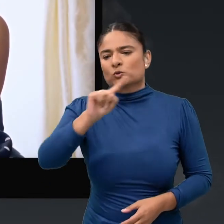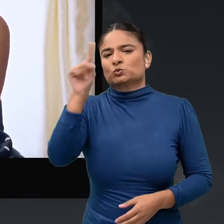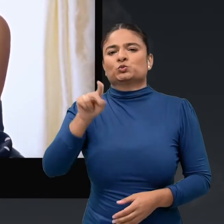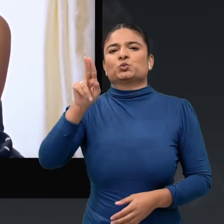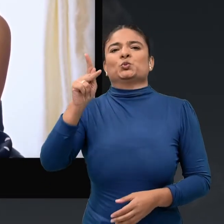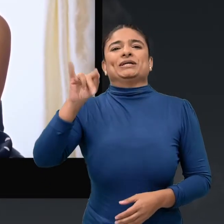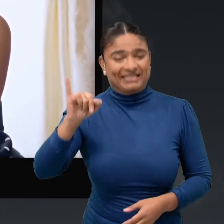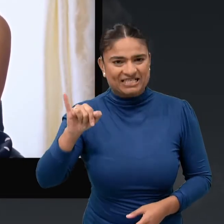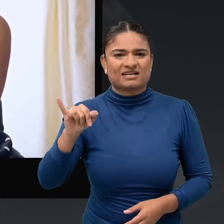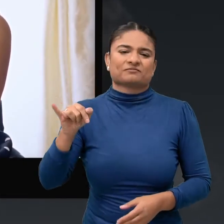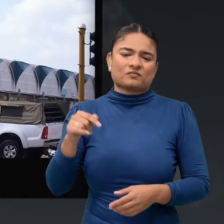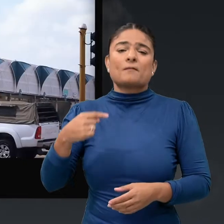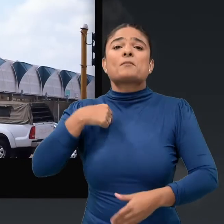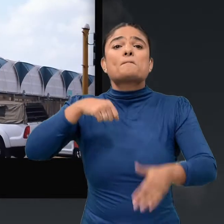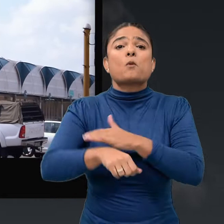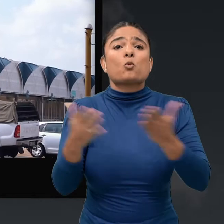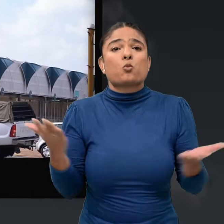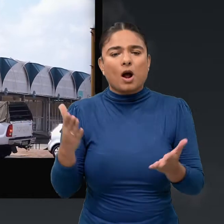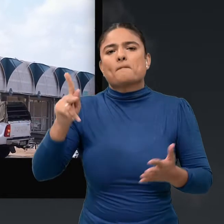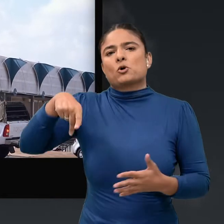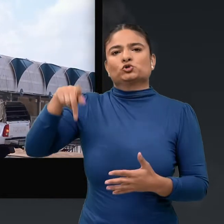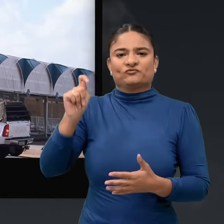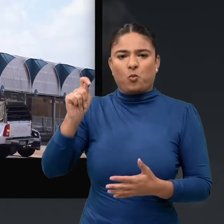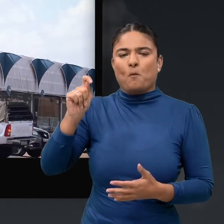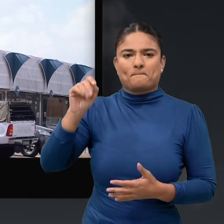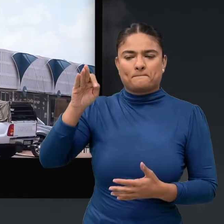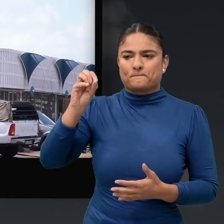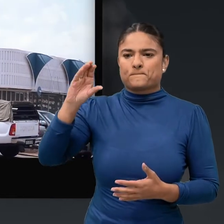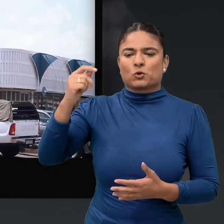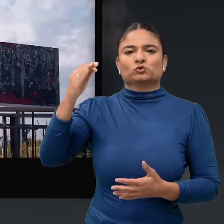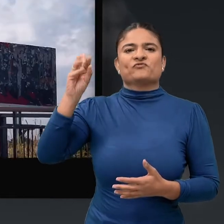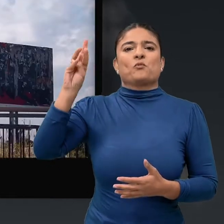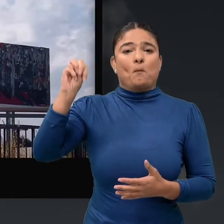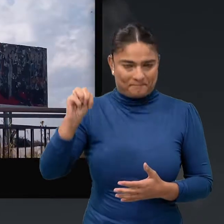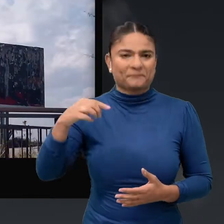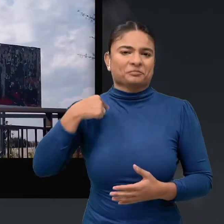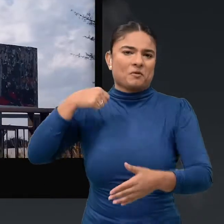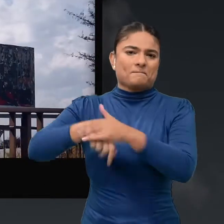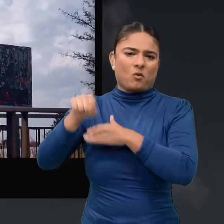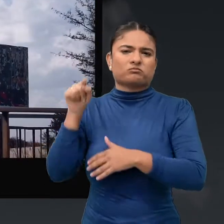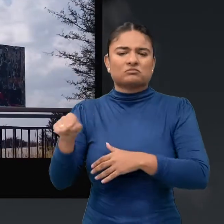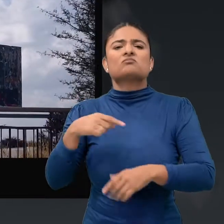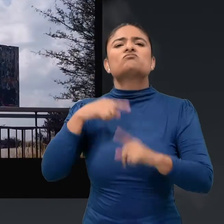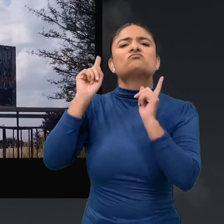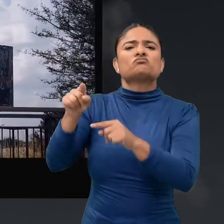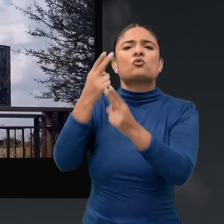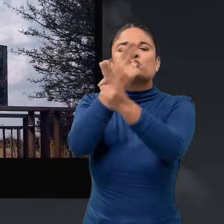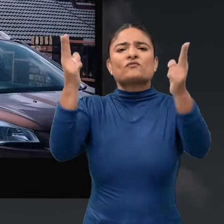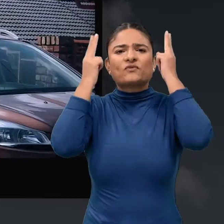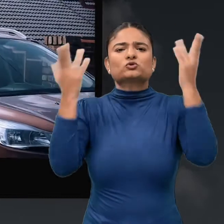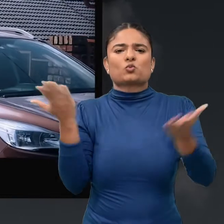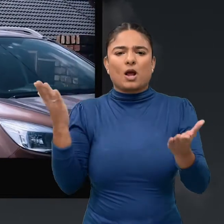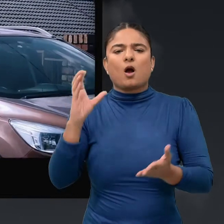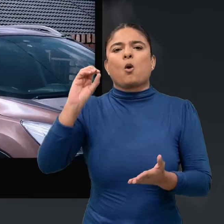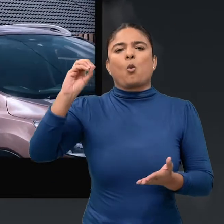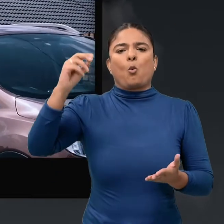Zuki. My surname is Nzo. I was born in Potchefstroom, which is where we are right now. And I went to